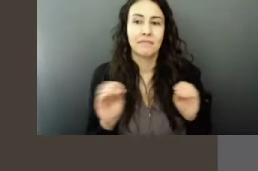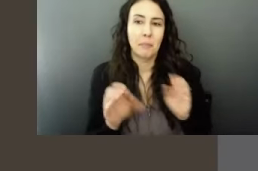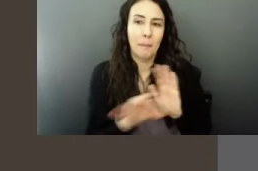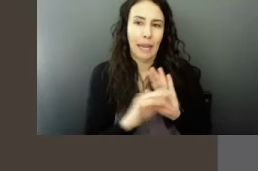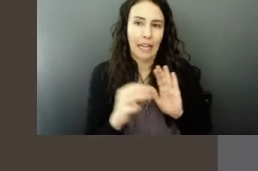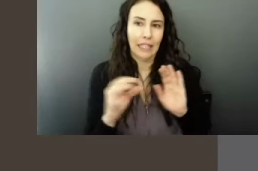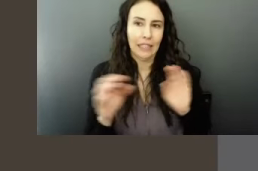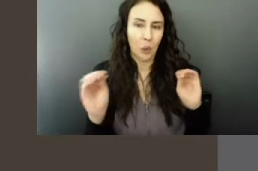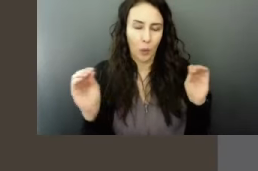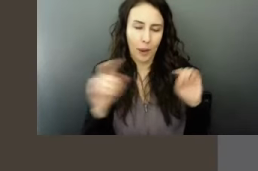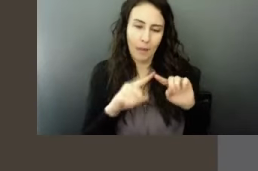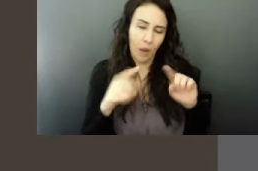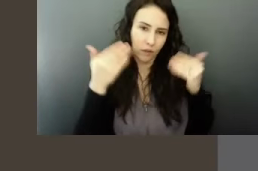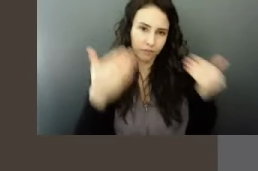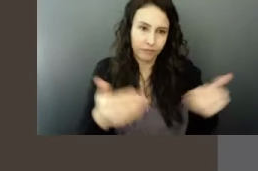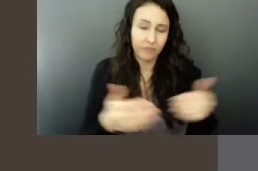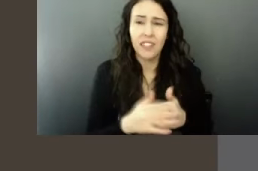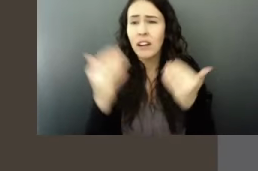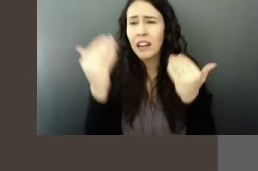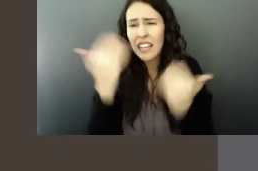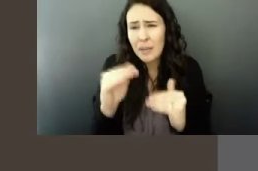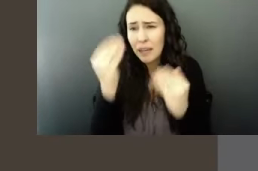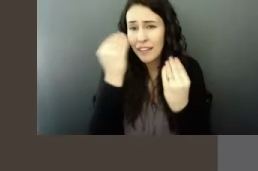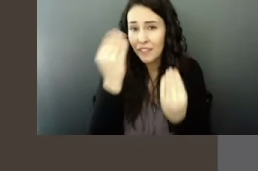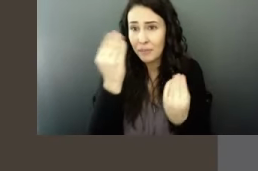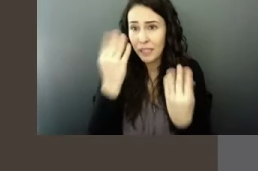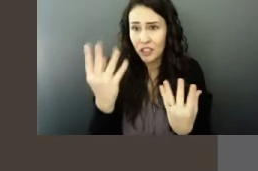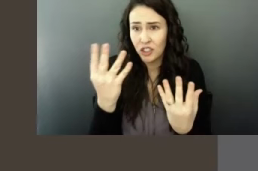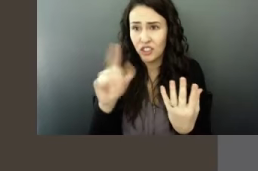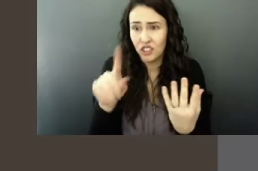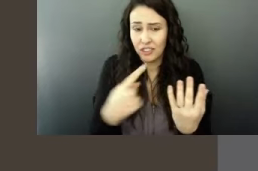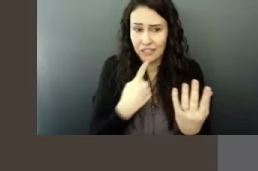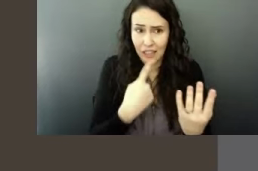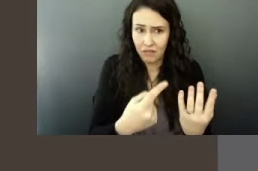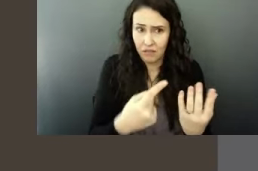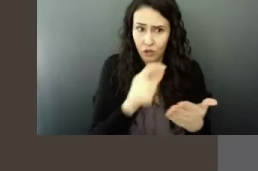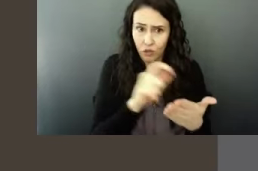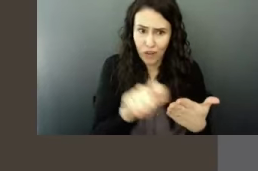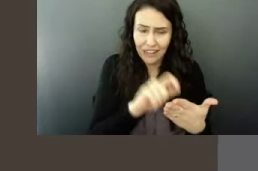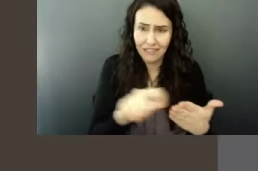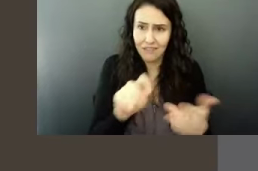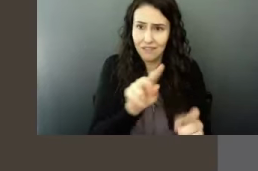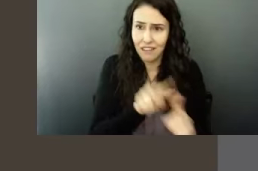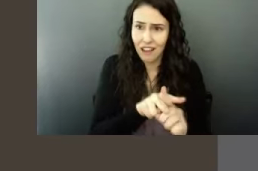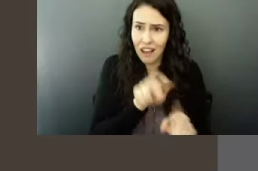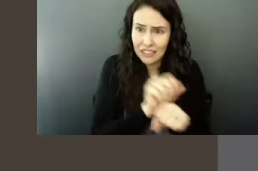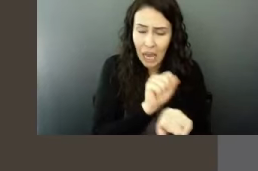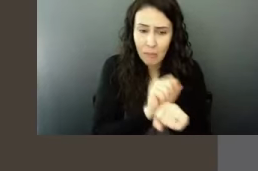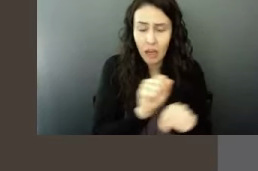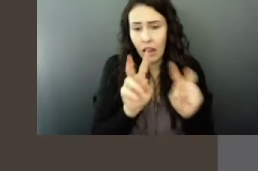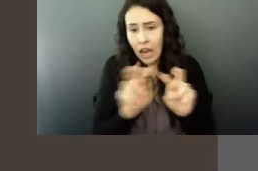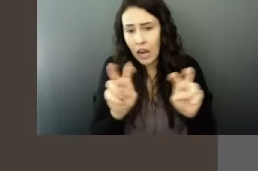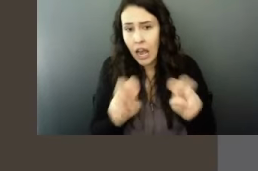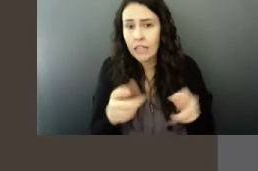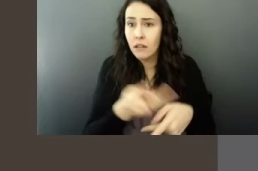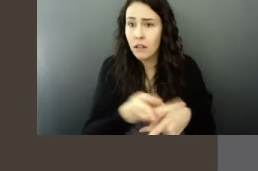There was very limited information. It was basically, it said just a written assignment and analyze a loan application,